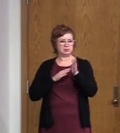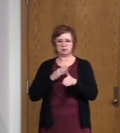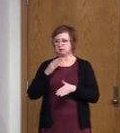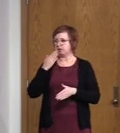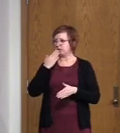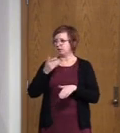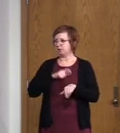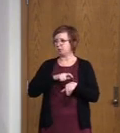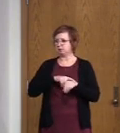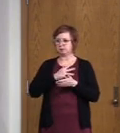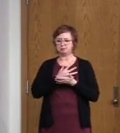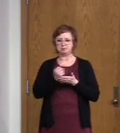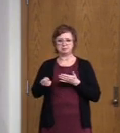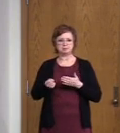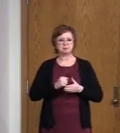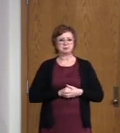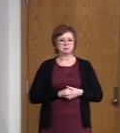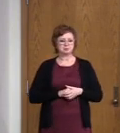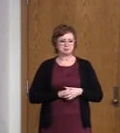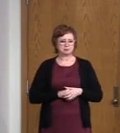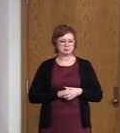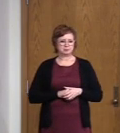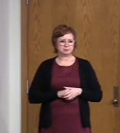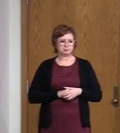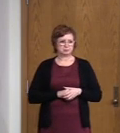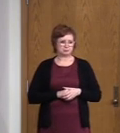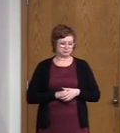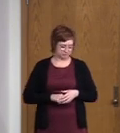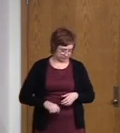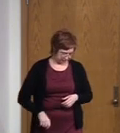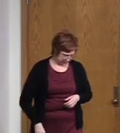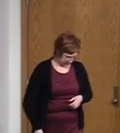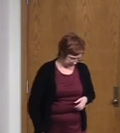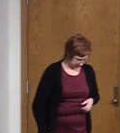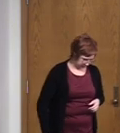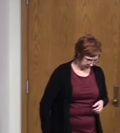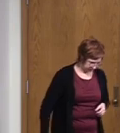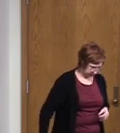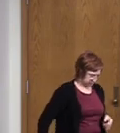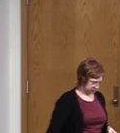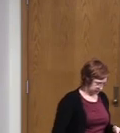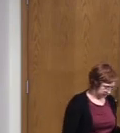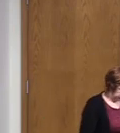Perfect. Thanks, everyone. That concludes today's press conference. Thank you.